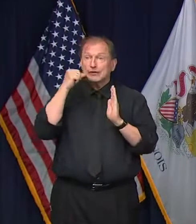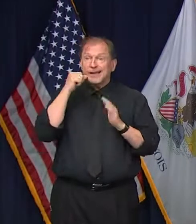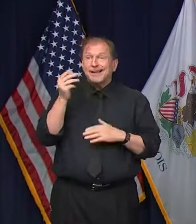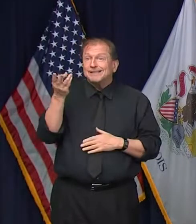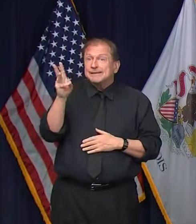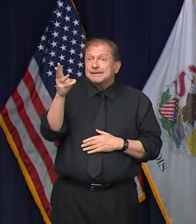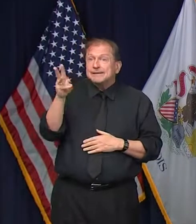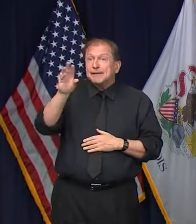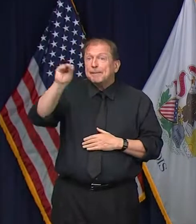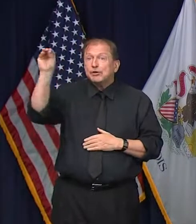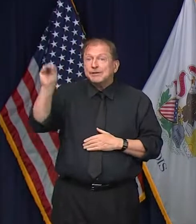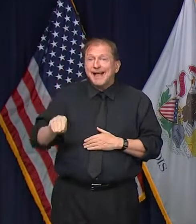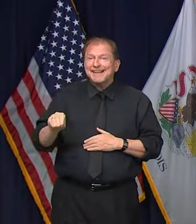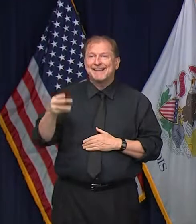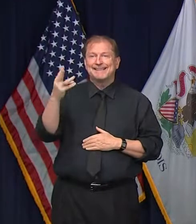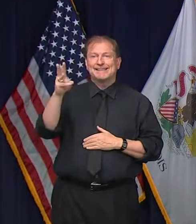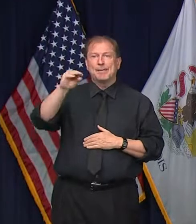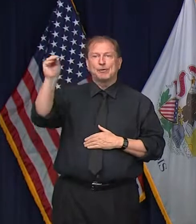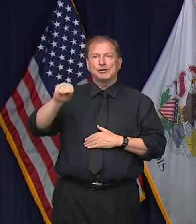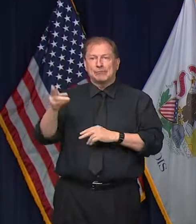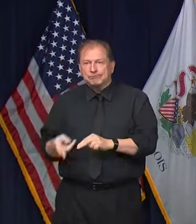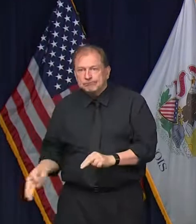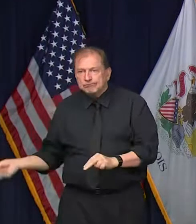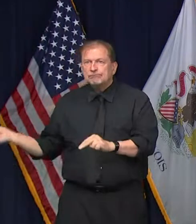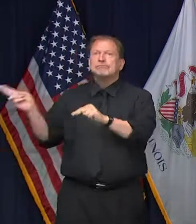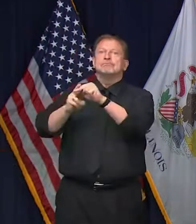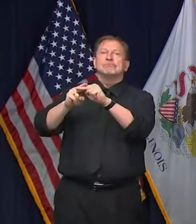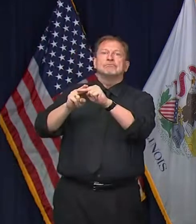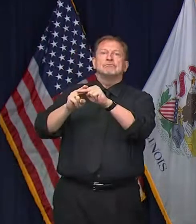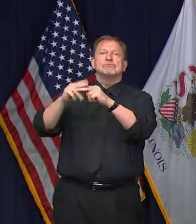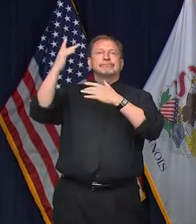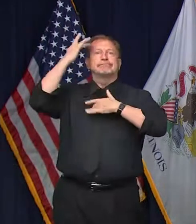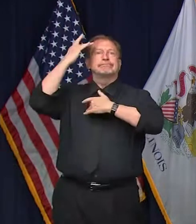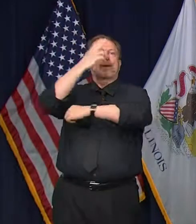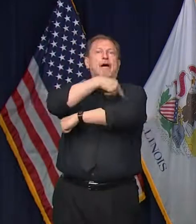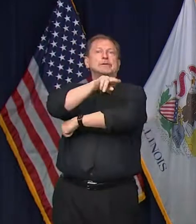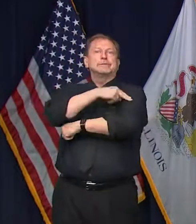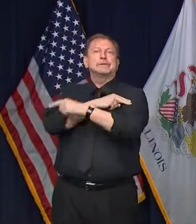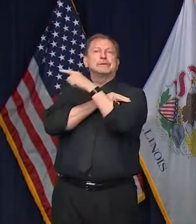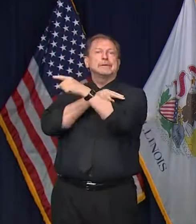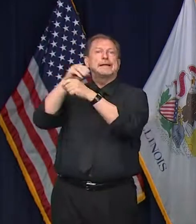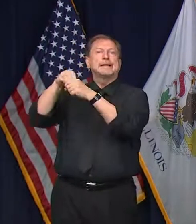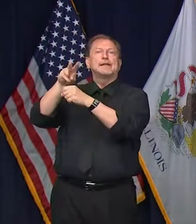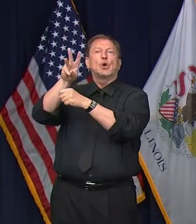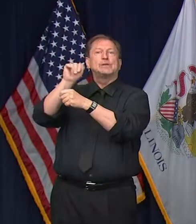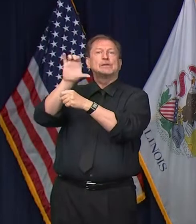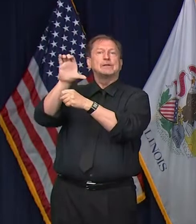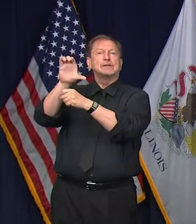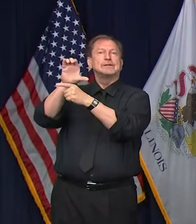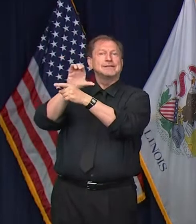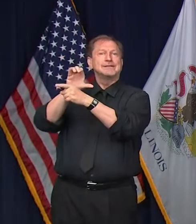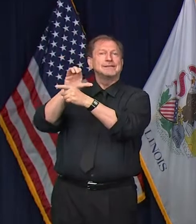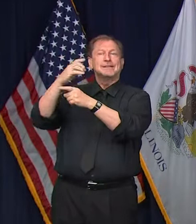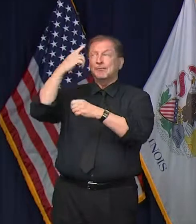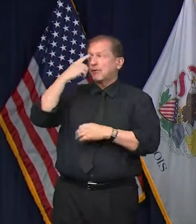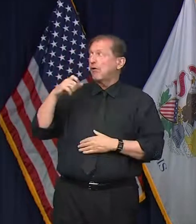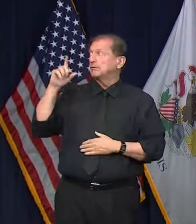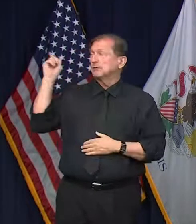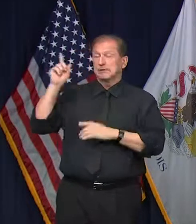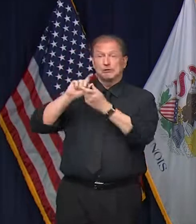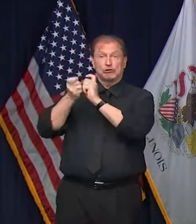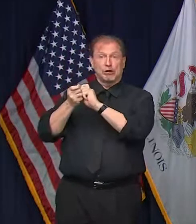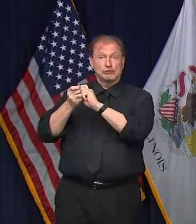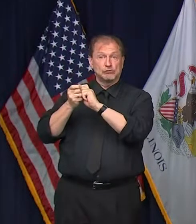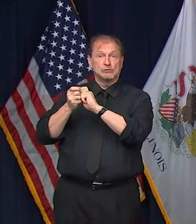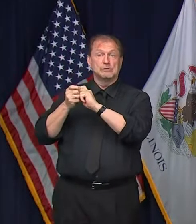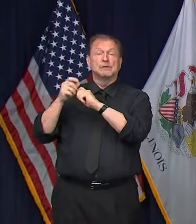in hospitalizations in the state of Wisconsin since the stay-at-home order was rejected by